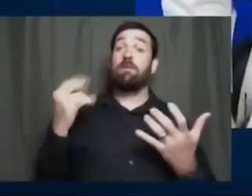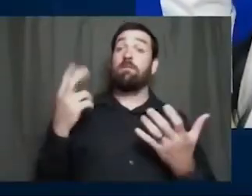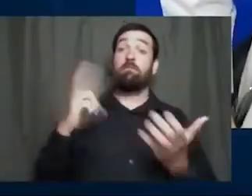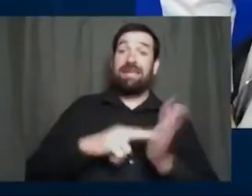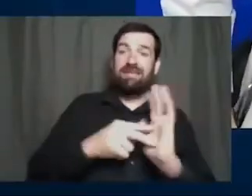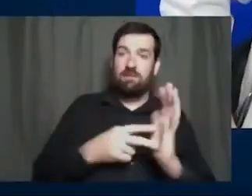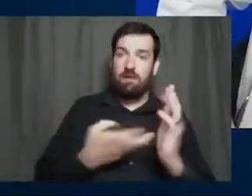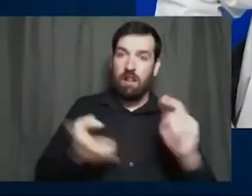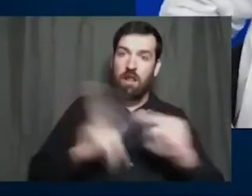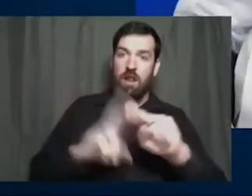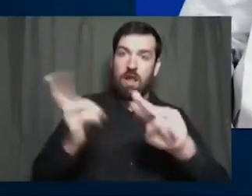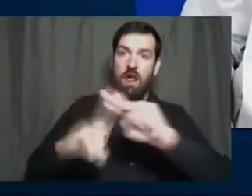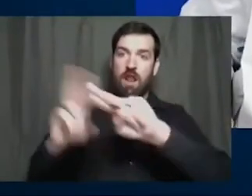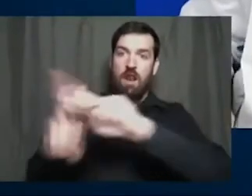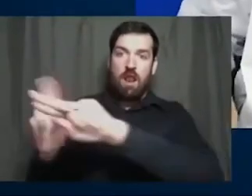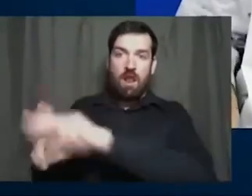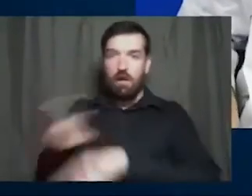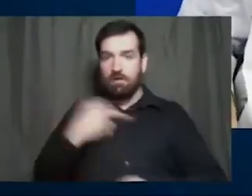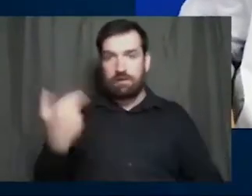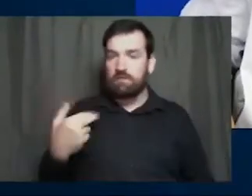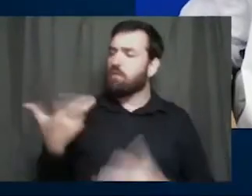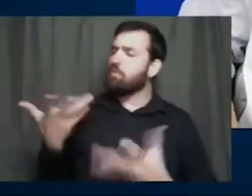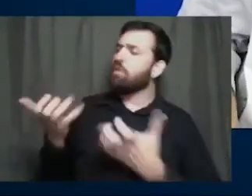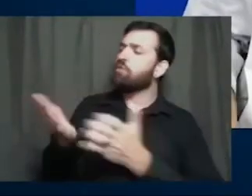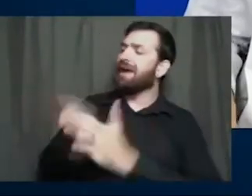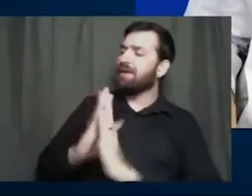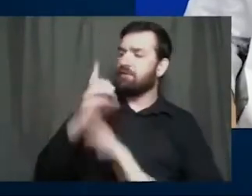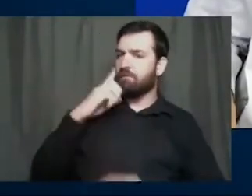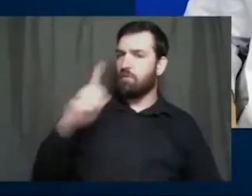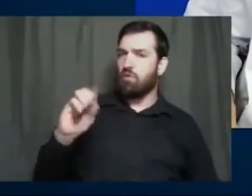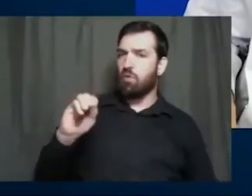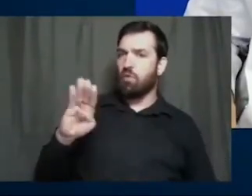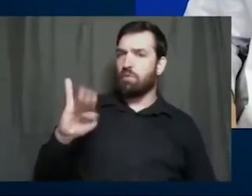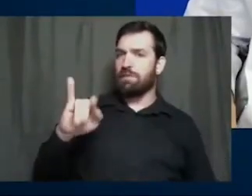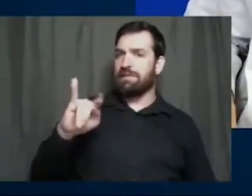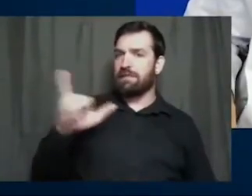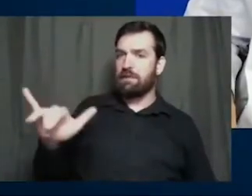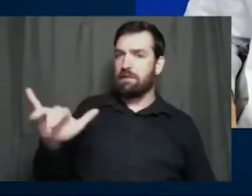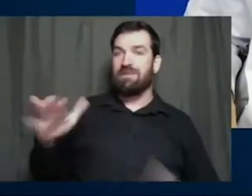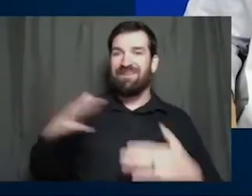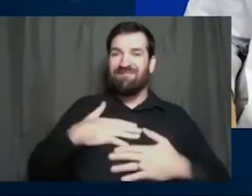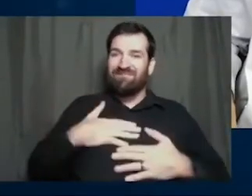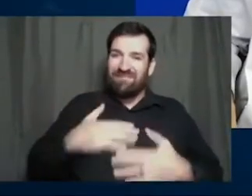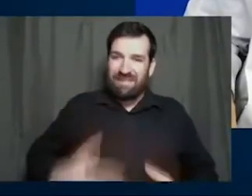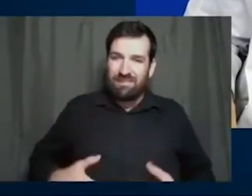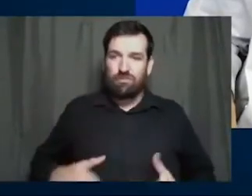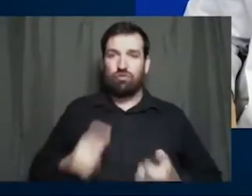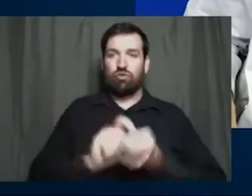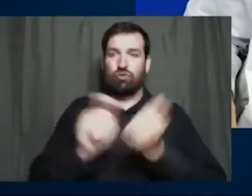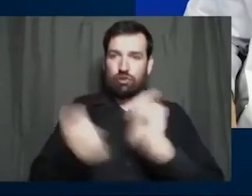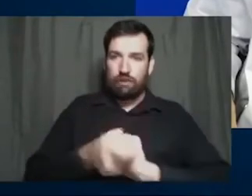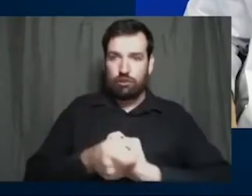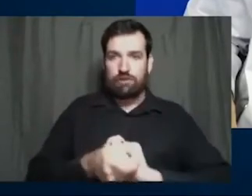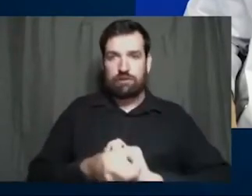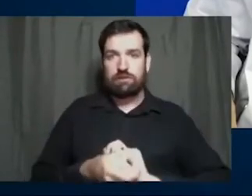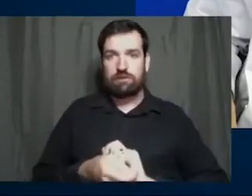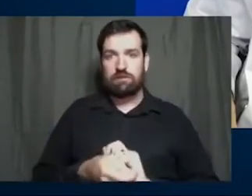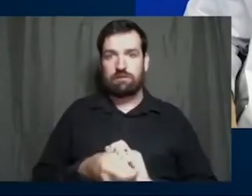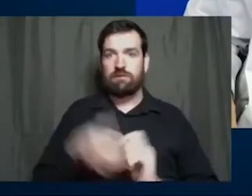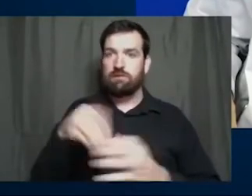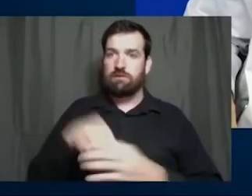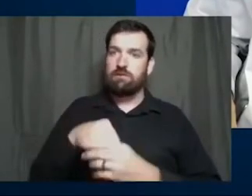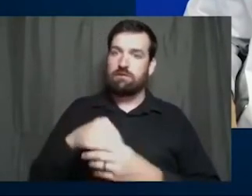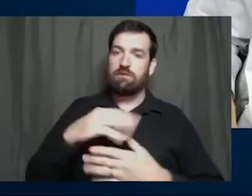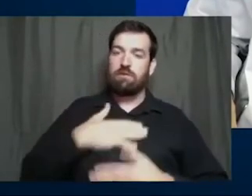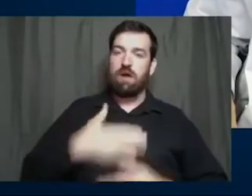wanted to ask you about that, especially for obesity. We know there's just mechanical changes and just physical changes, you know, difficulty